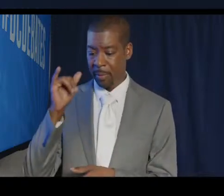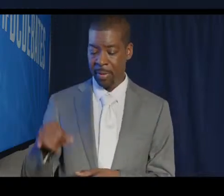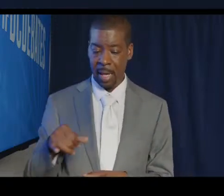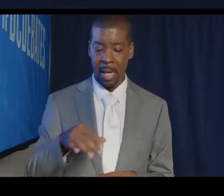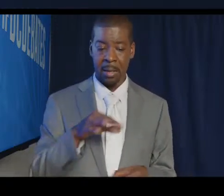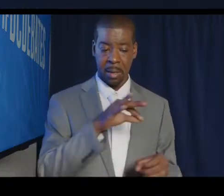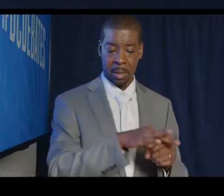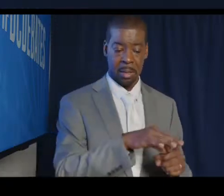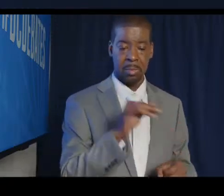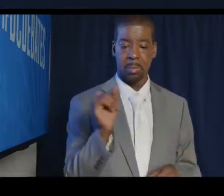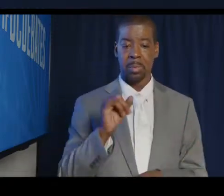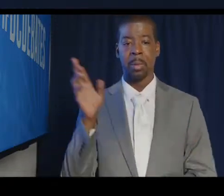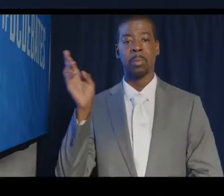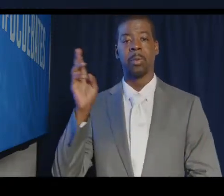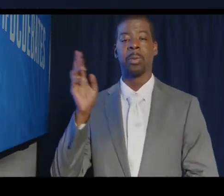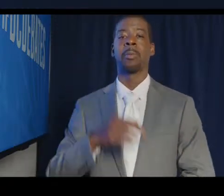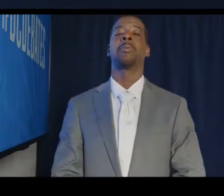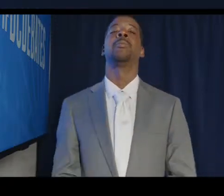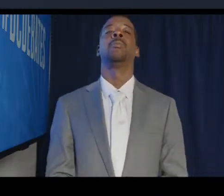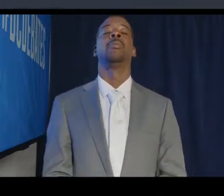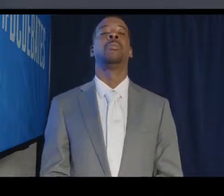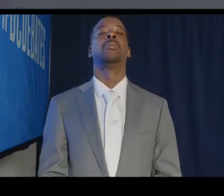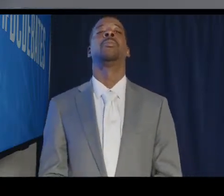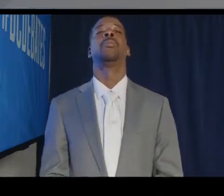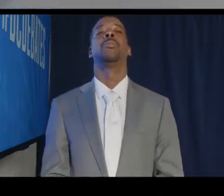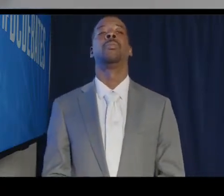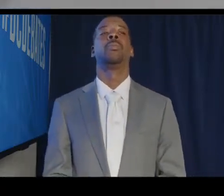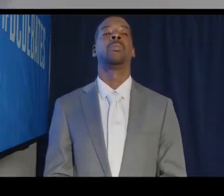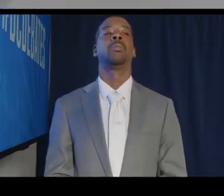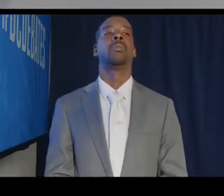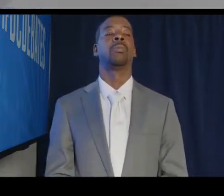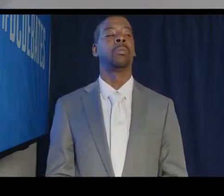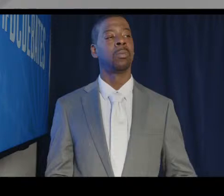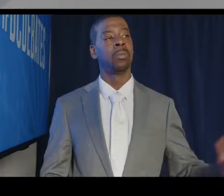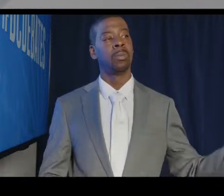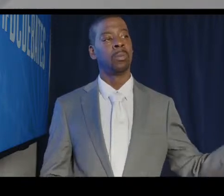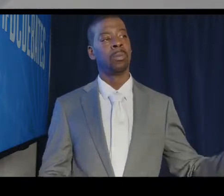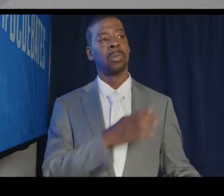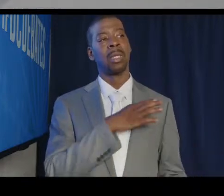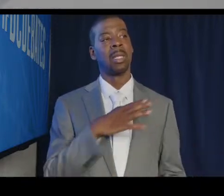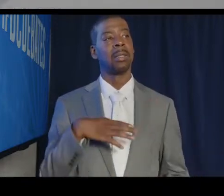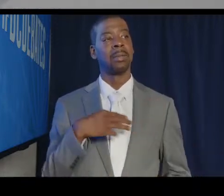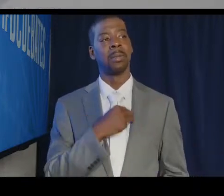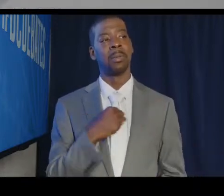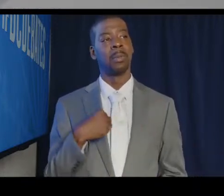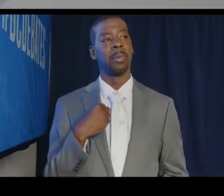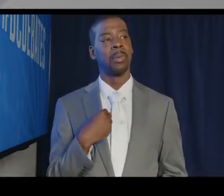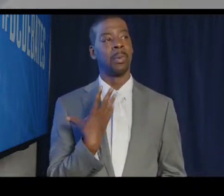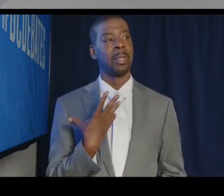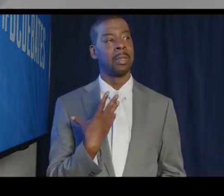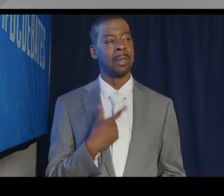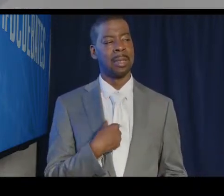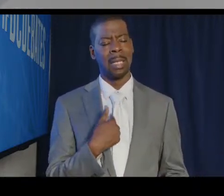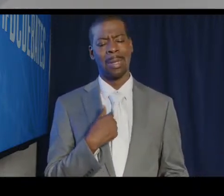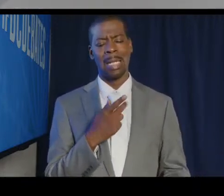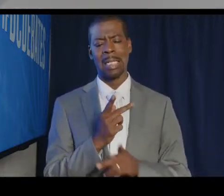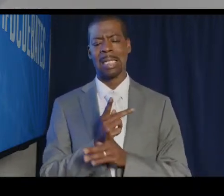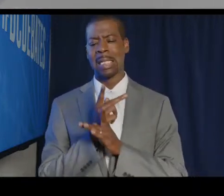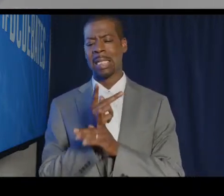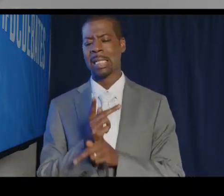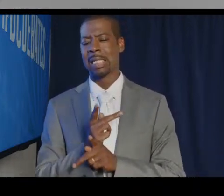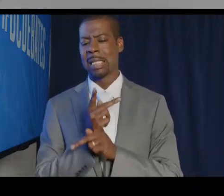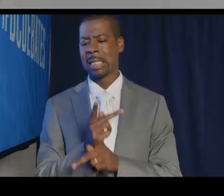the Republicans do. Councilmember White. I think I want to be careful about how far we go down